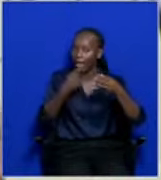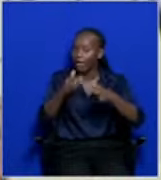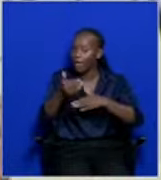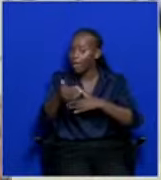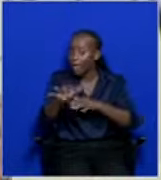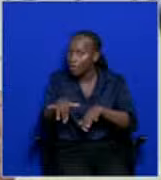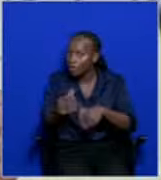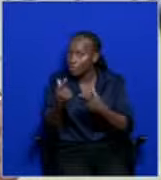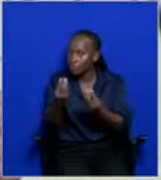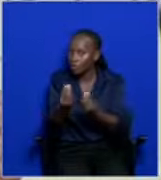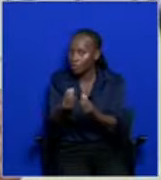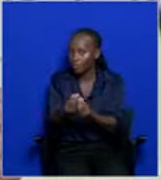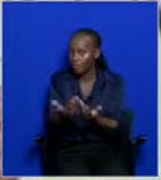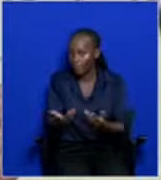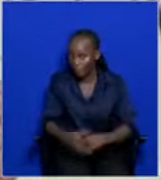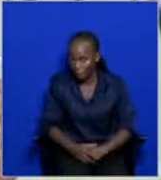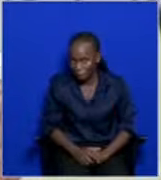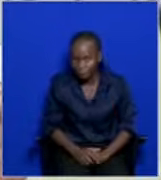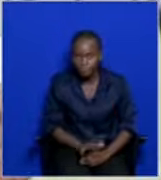number TLM 16.